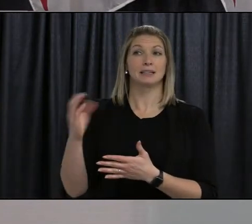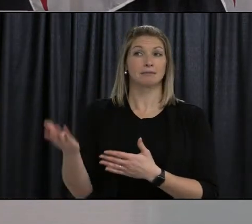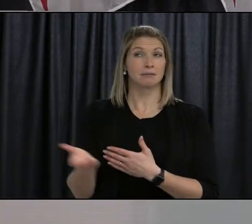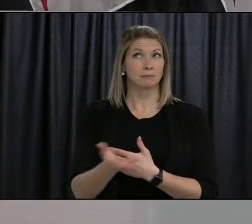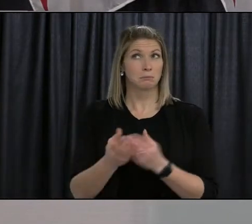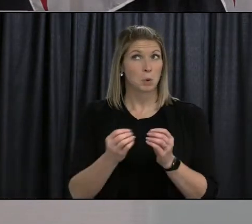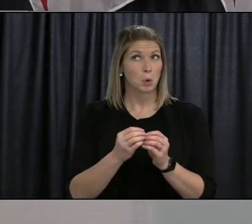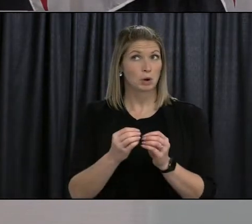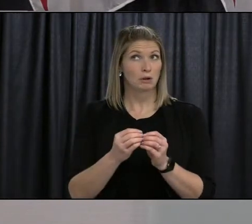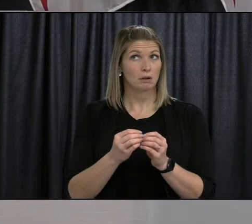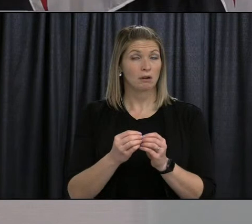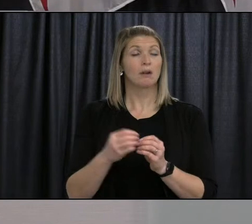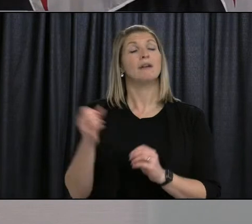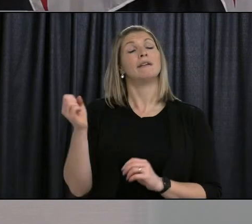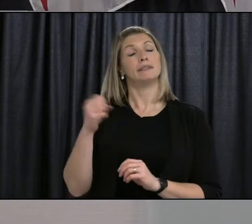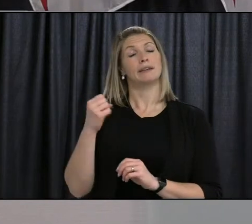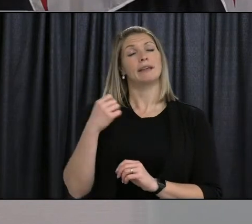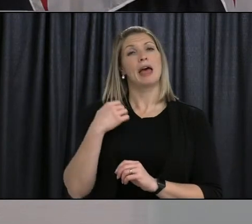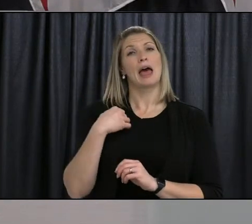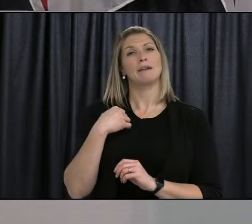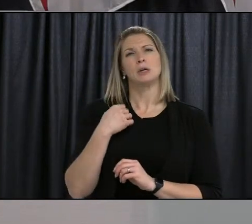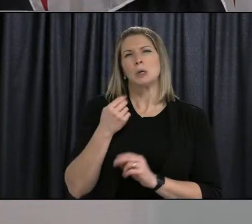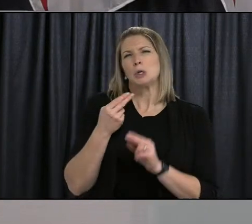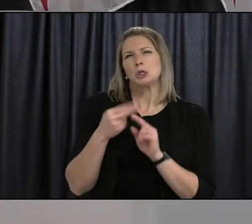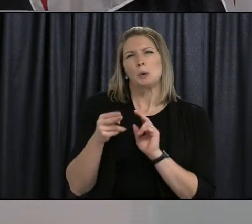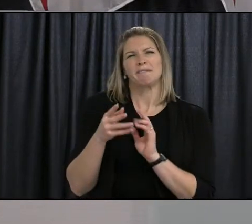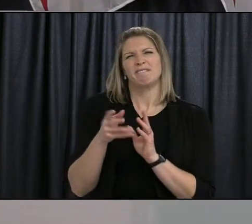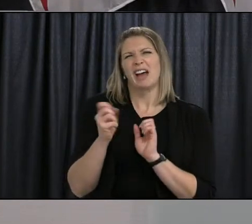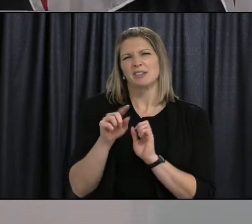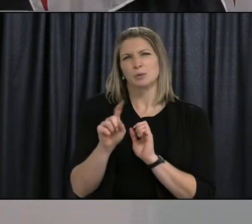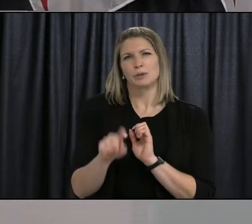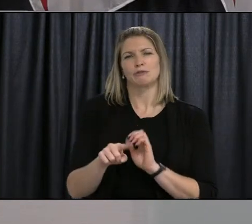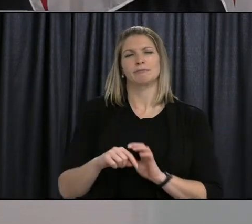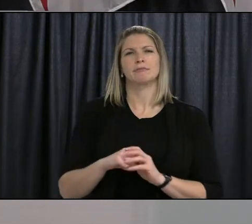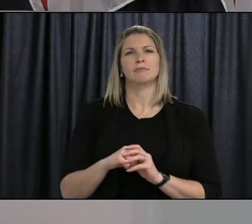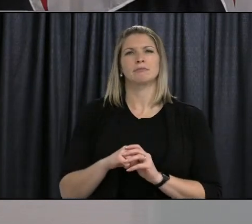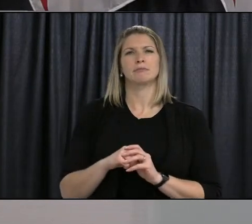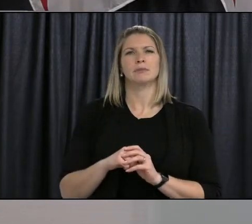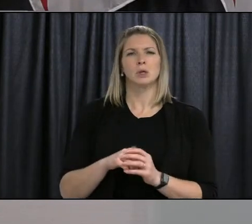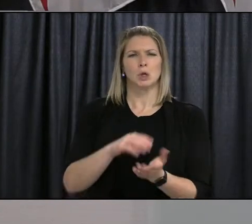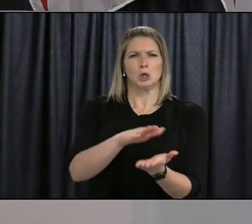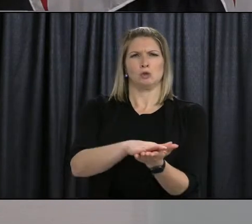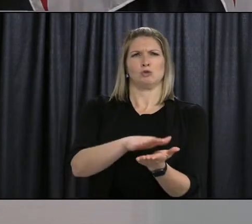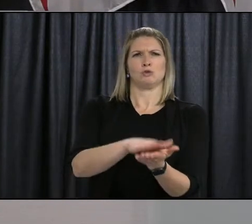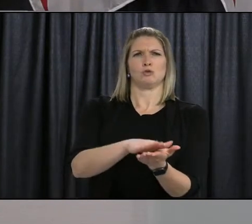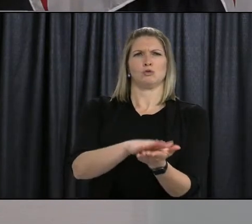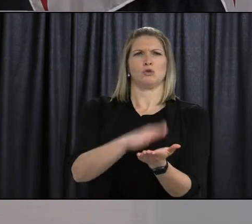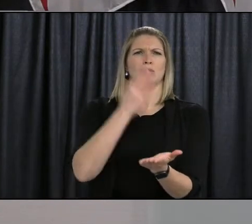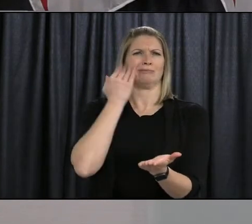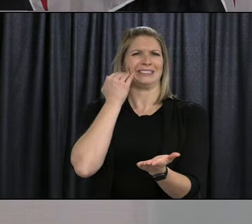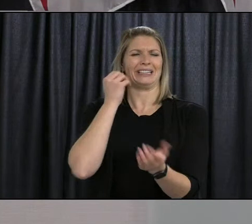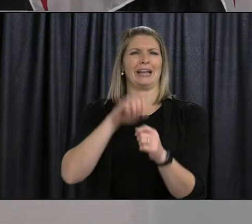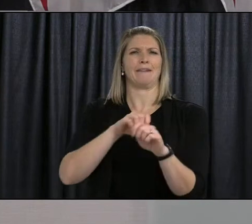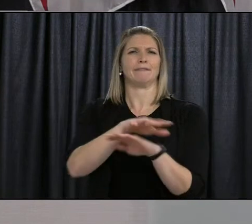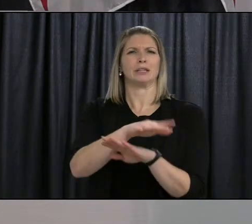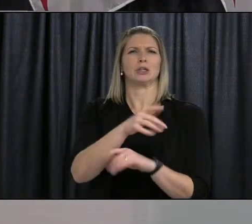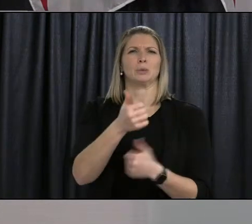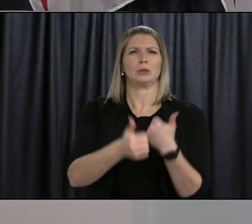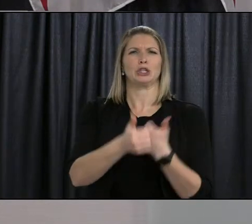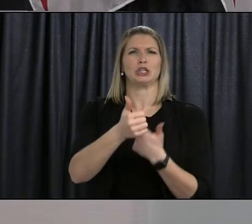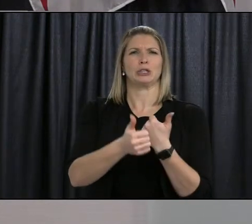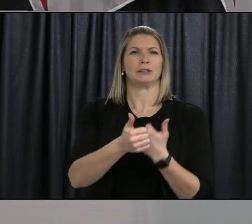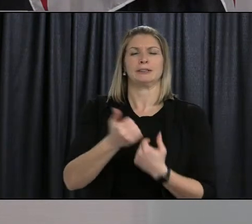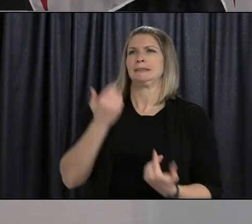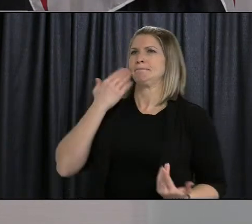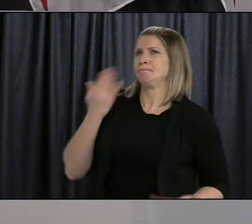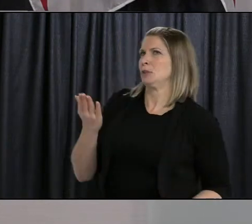questions? I do have a couple of hopefully quick ones. What school is involved in this most recent case? I